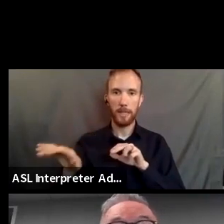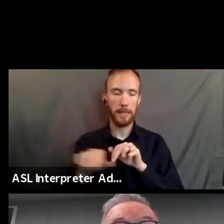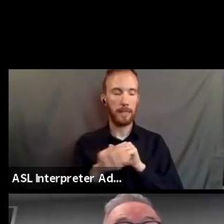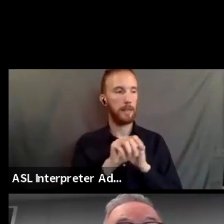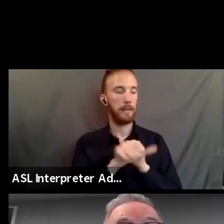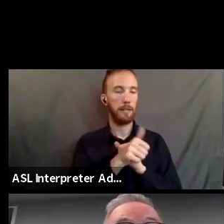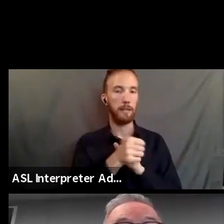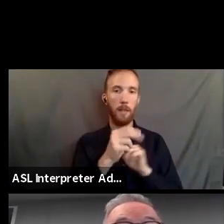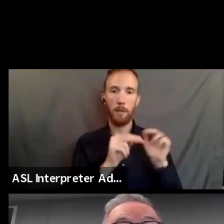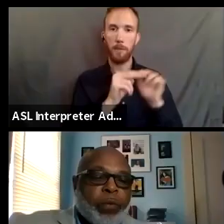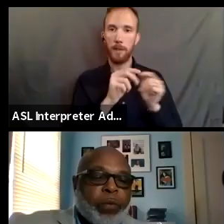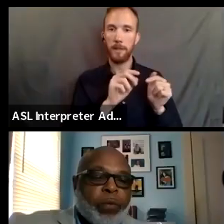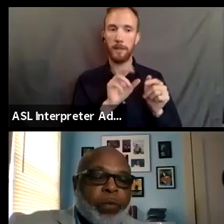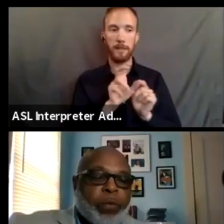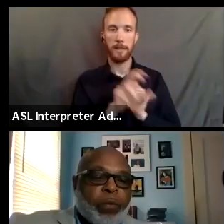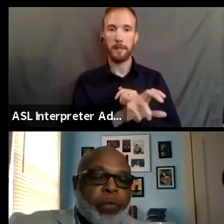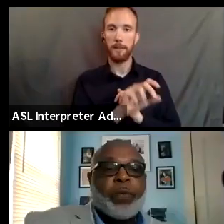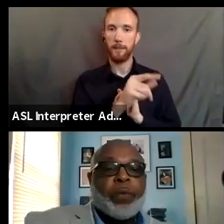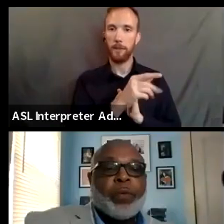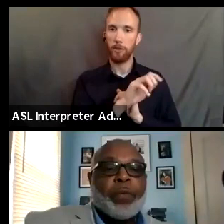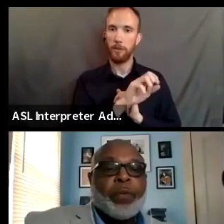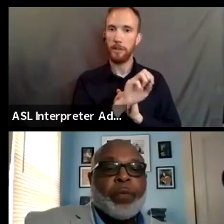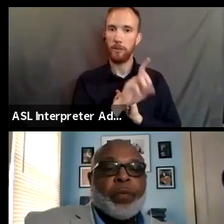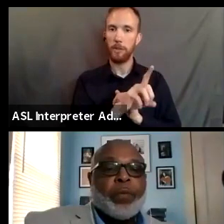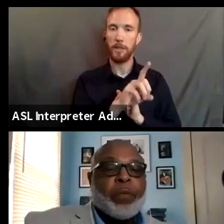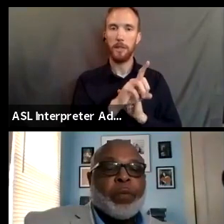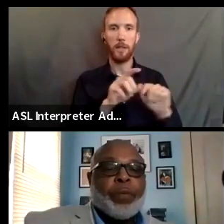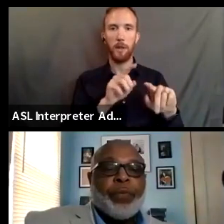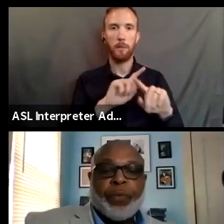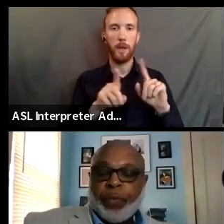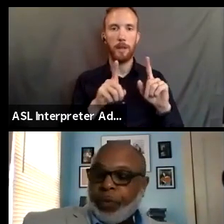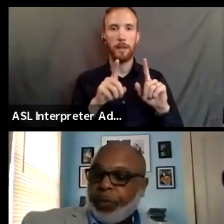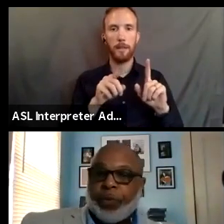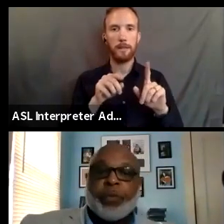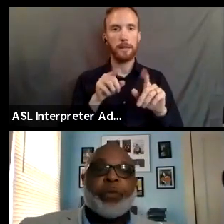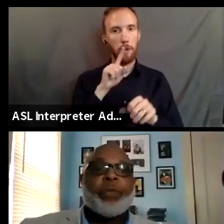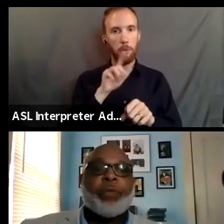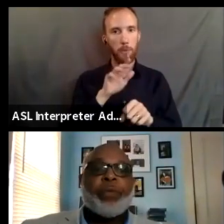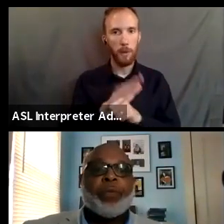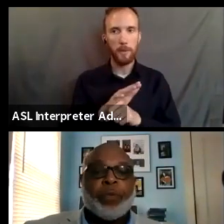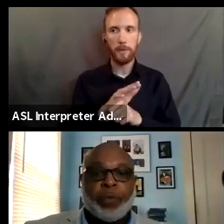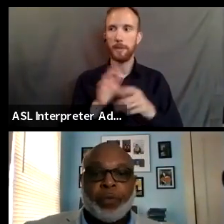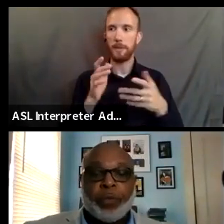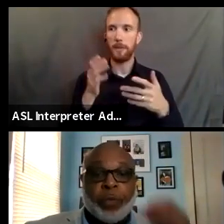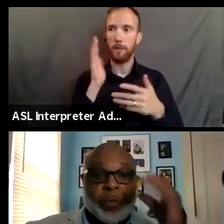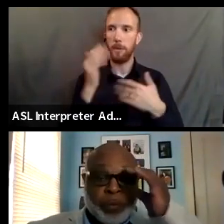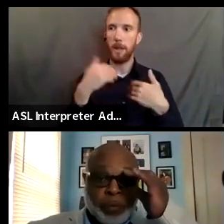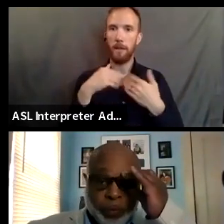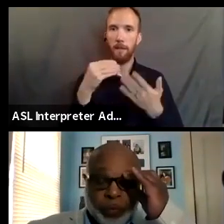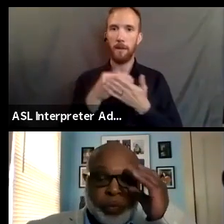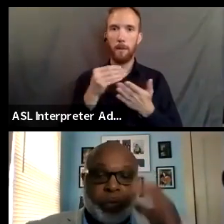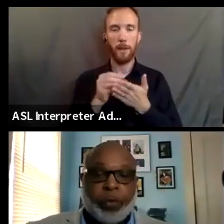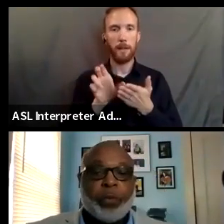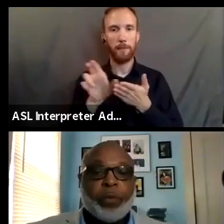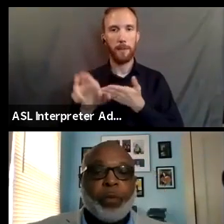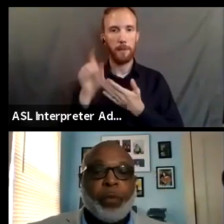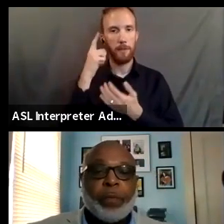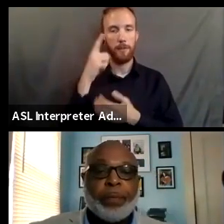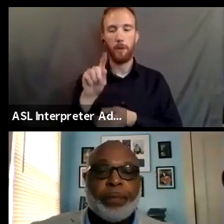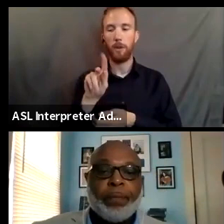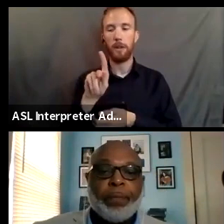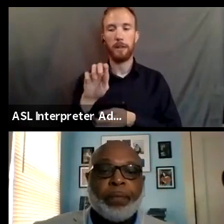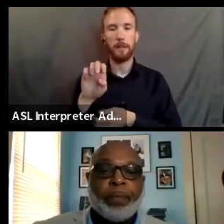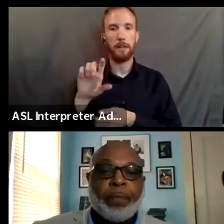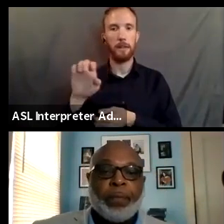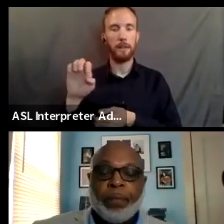relief o'shea promised teller parents that substantial investment would be made to the kellogg building noting four years ago the